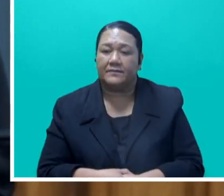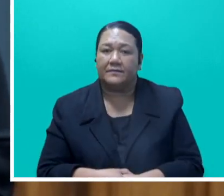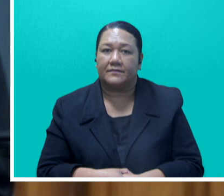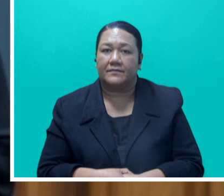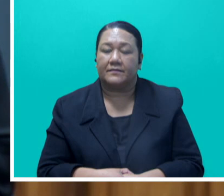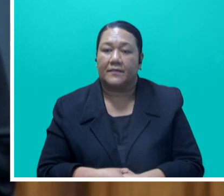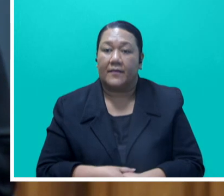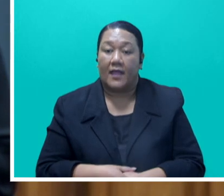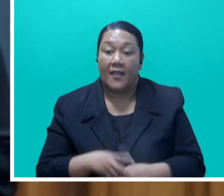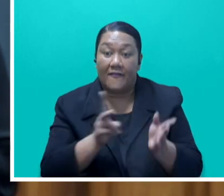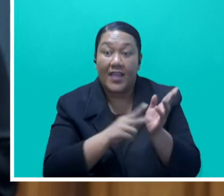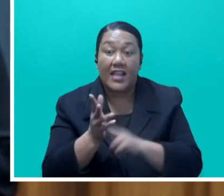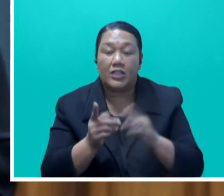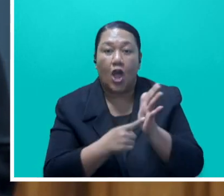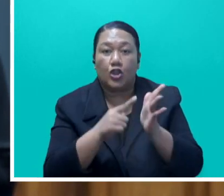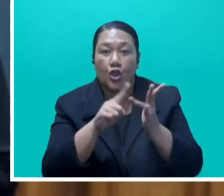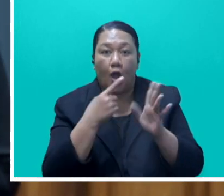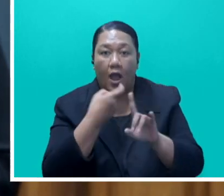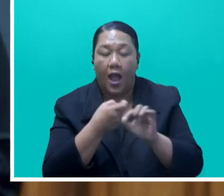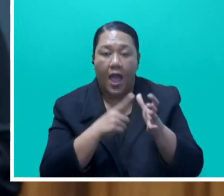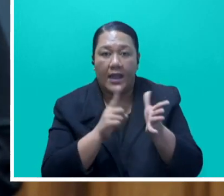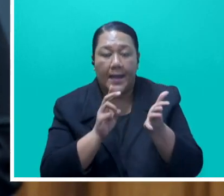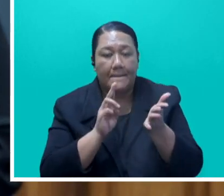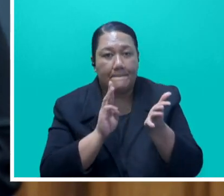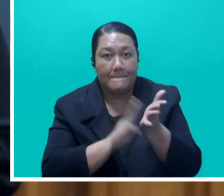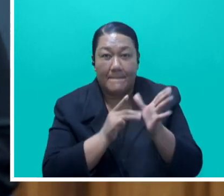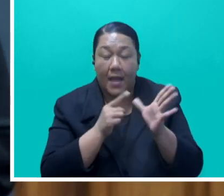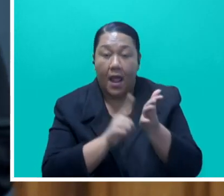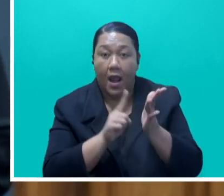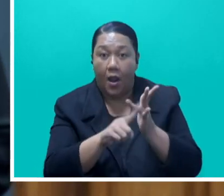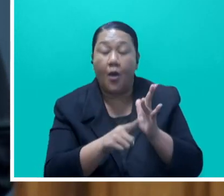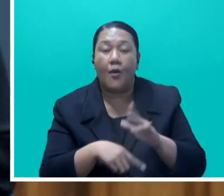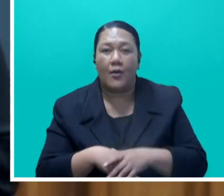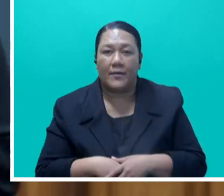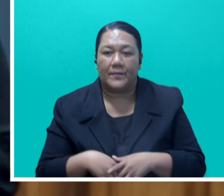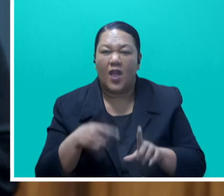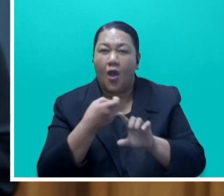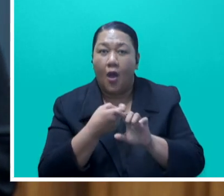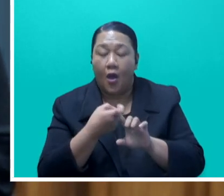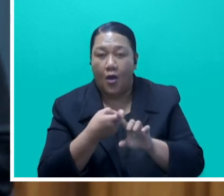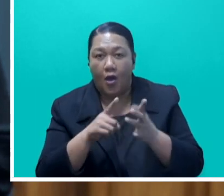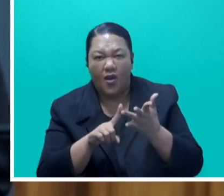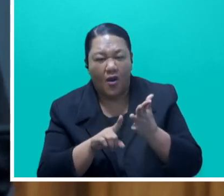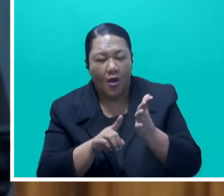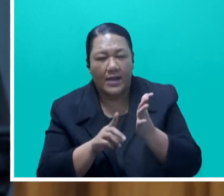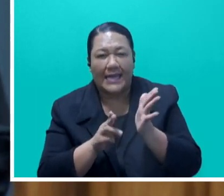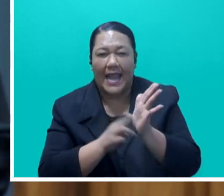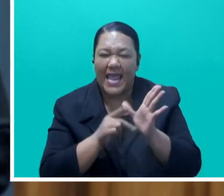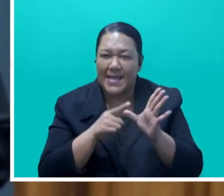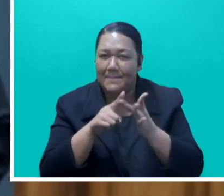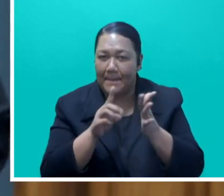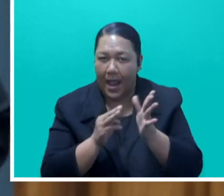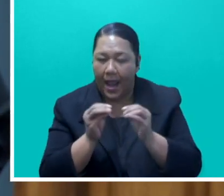in the villages of Tokaimalo na Lamban Saivo, Koro na Mbalambala, Unisea, na